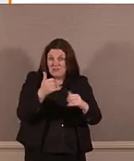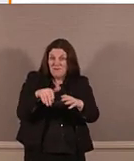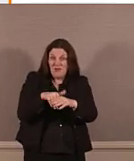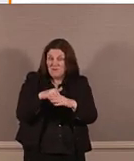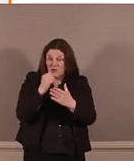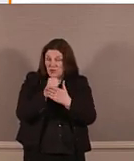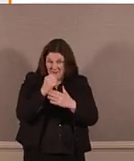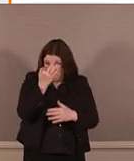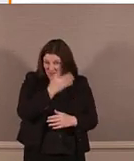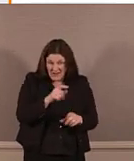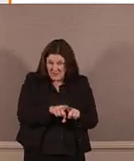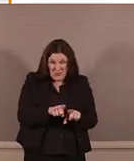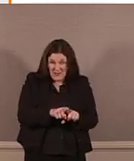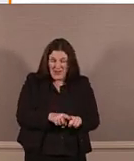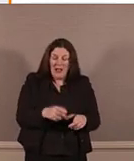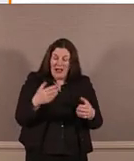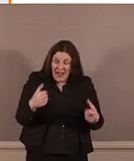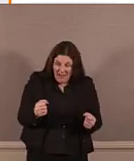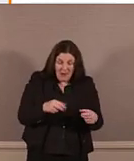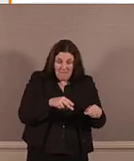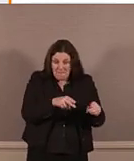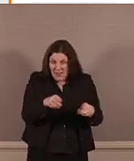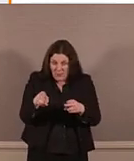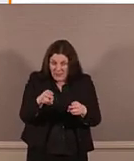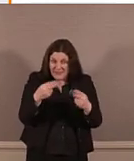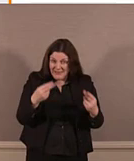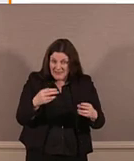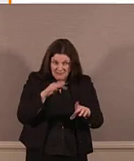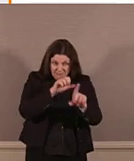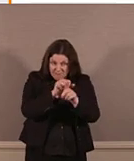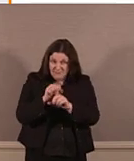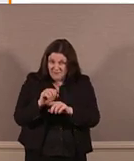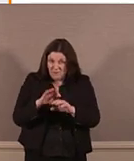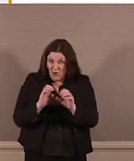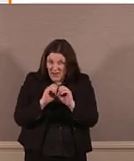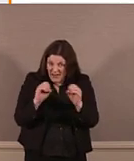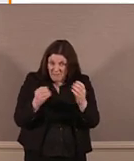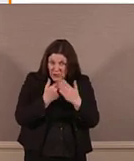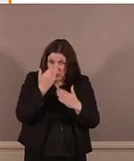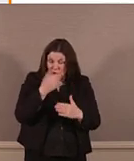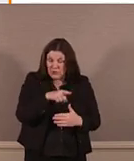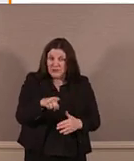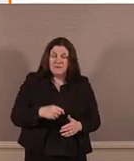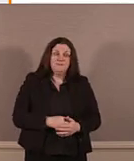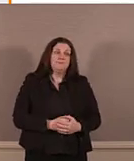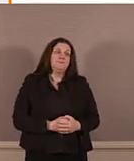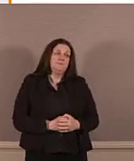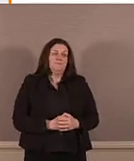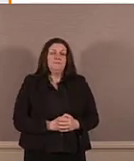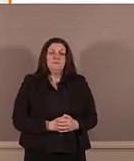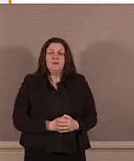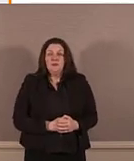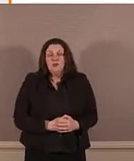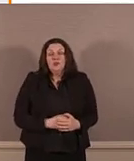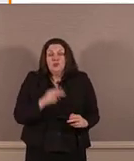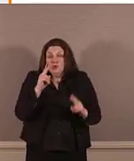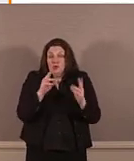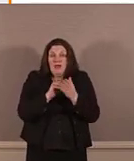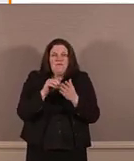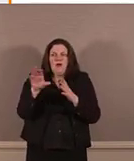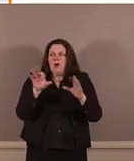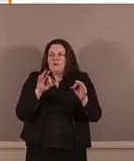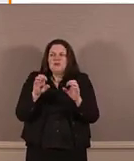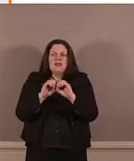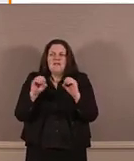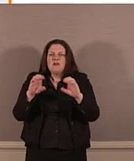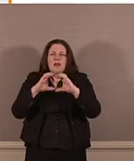fine too. So there's a pathway for every single learner, and there is, I suppose, options in every single